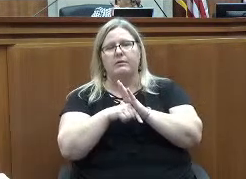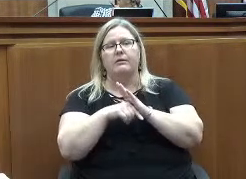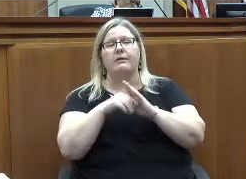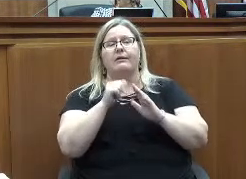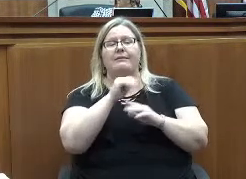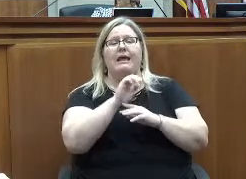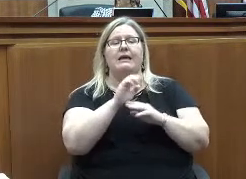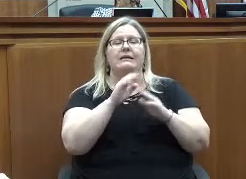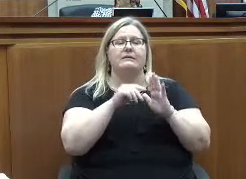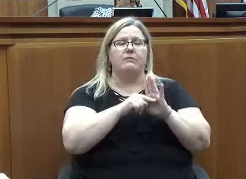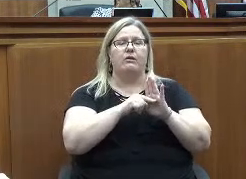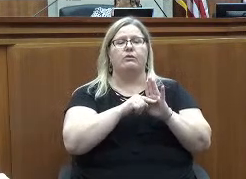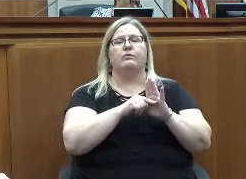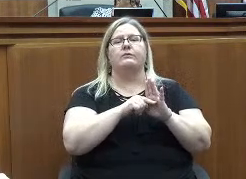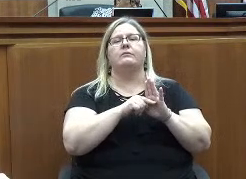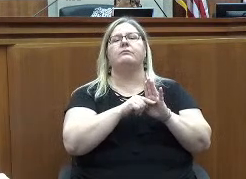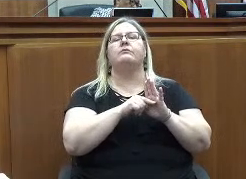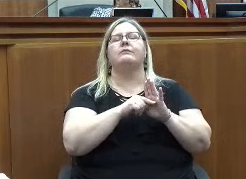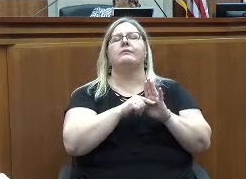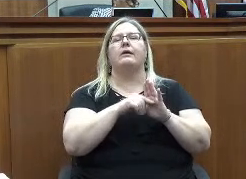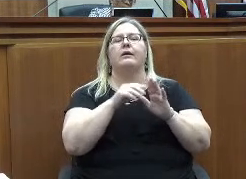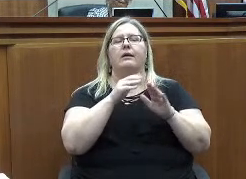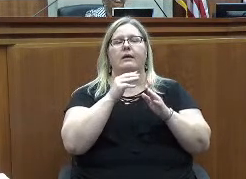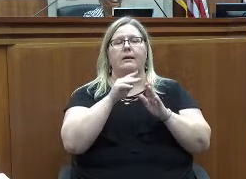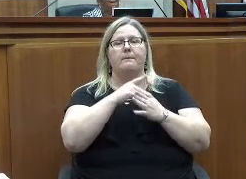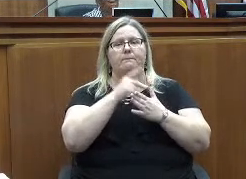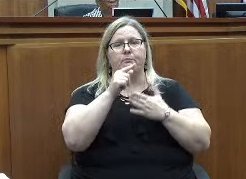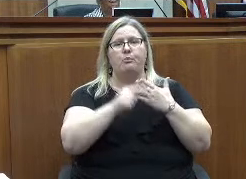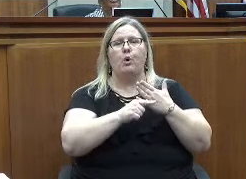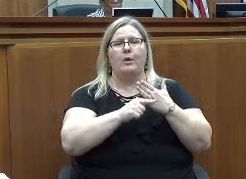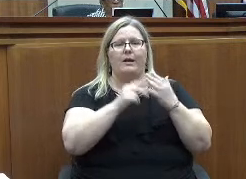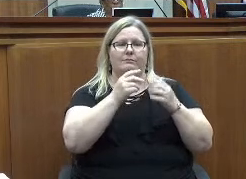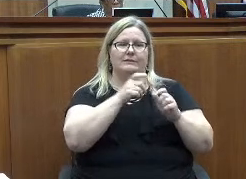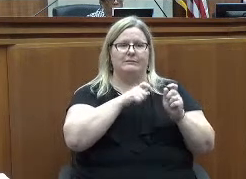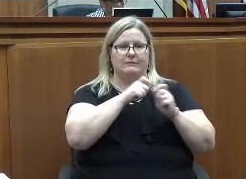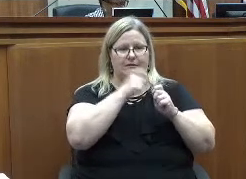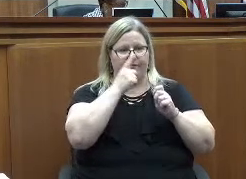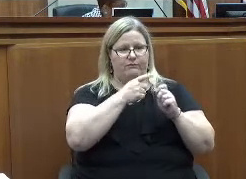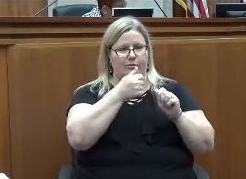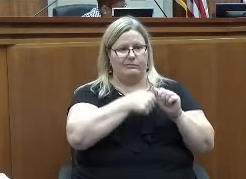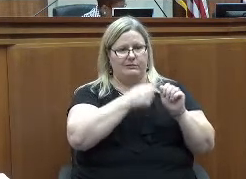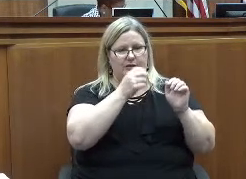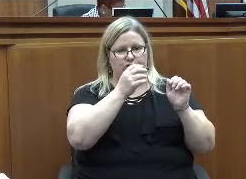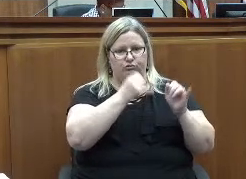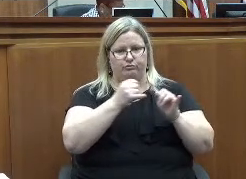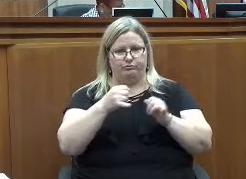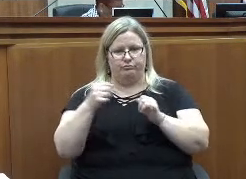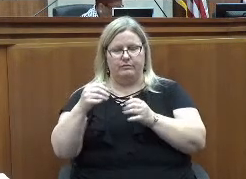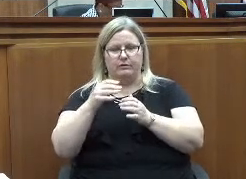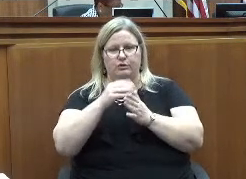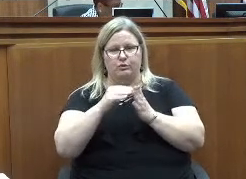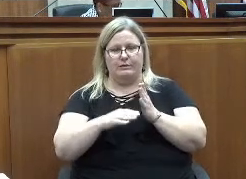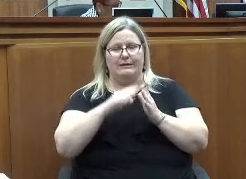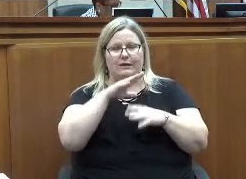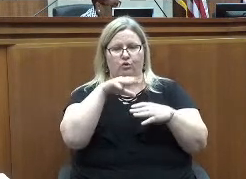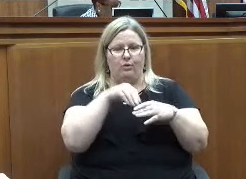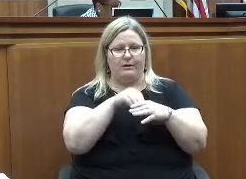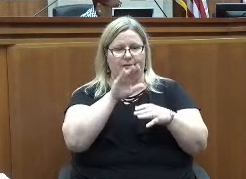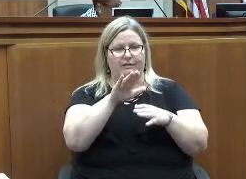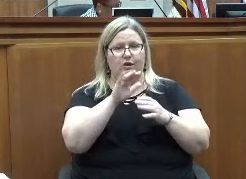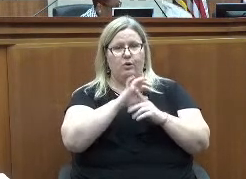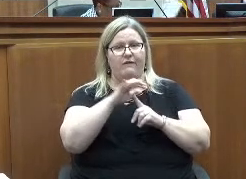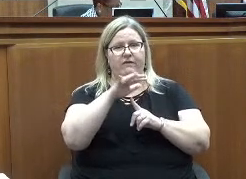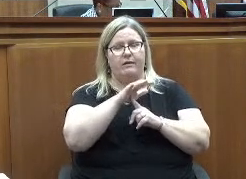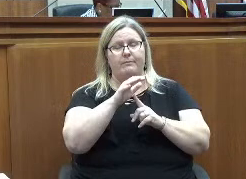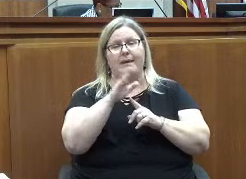specialized, tailored programming to each student and integrated into the learning environment by trained staff so that